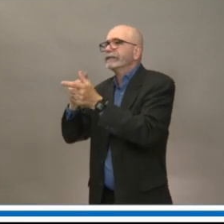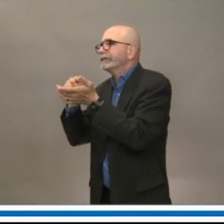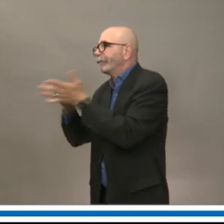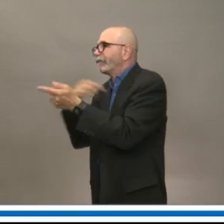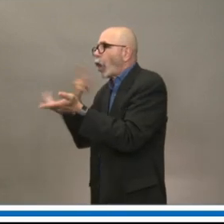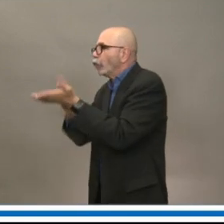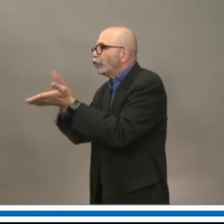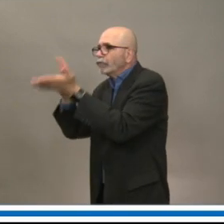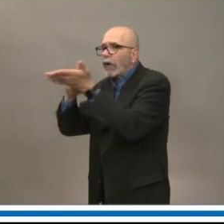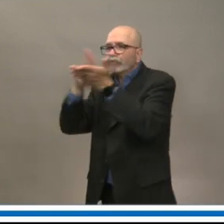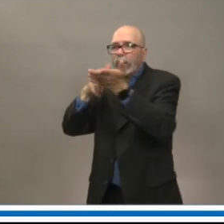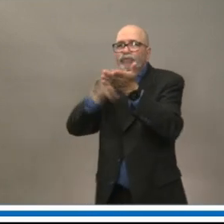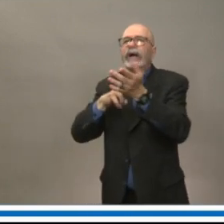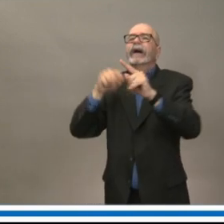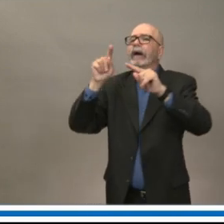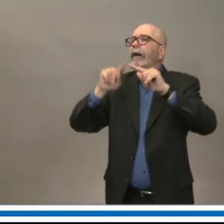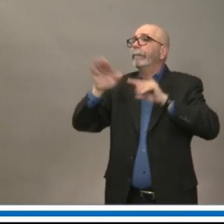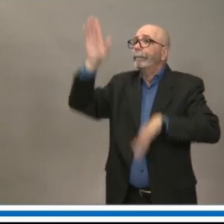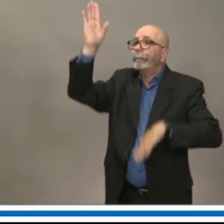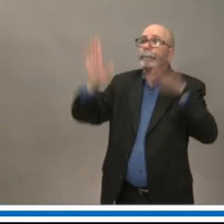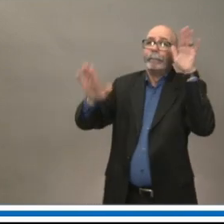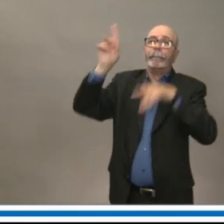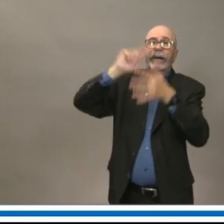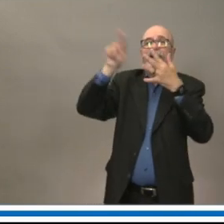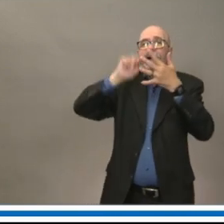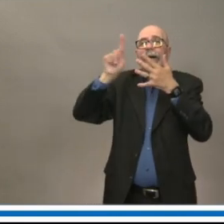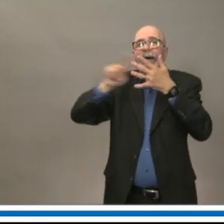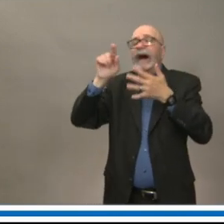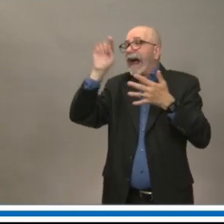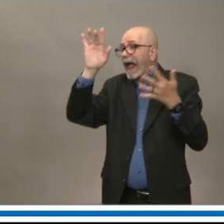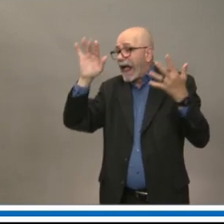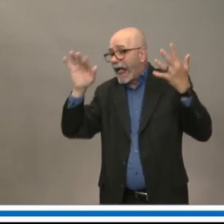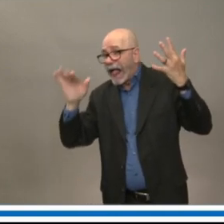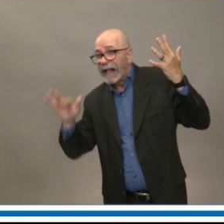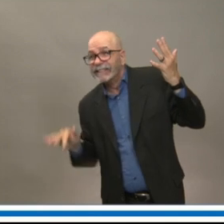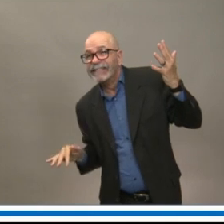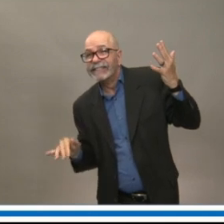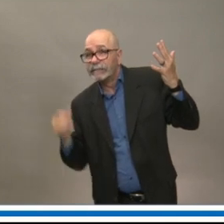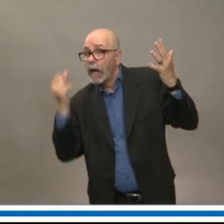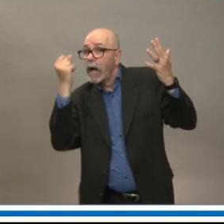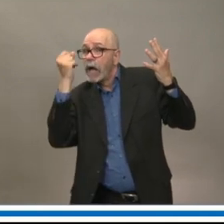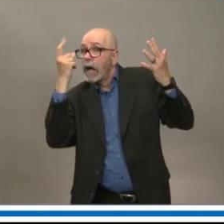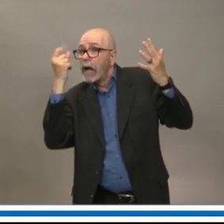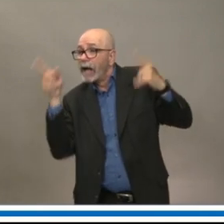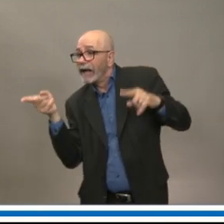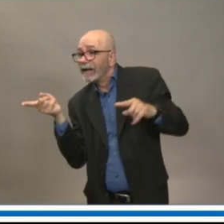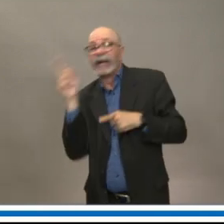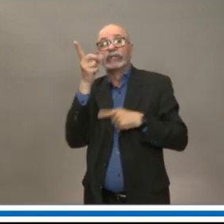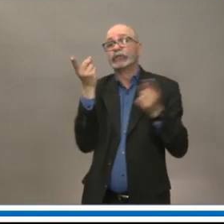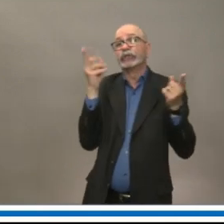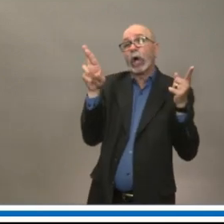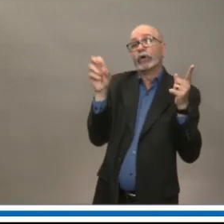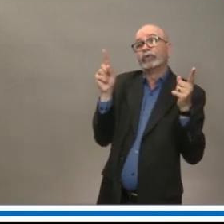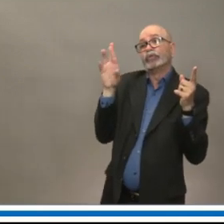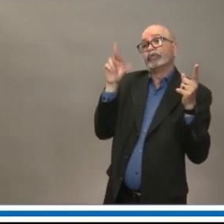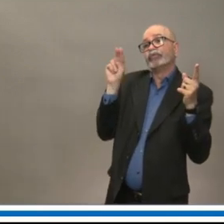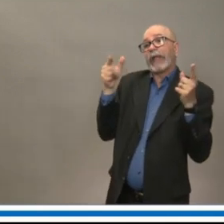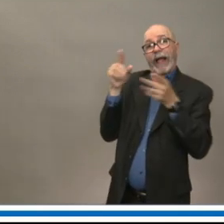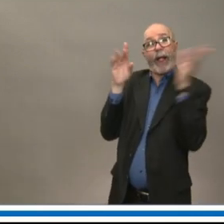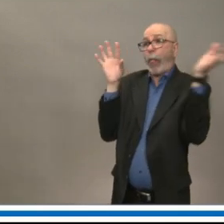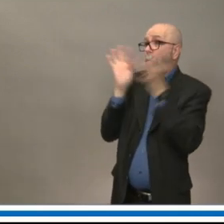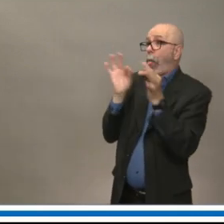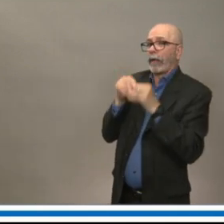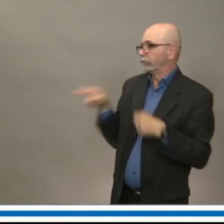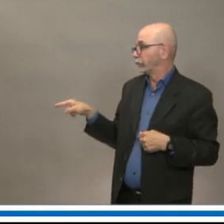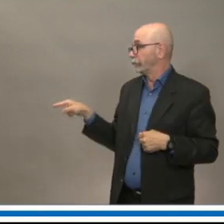in that sector. But as Dr. Strang has said many times, once we see our way through this pandemic, we'll